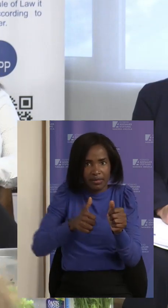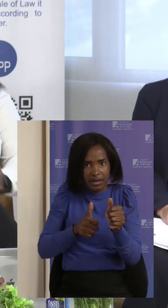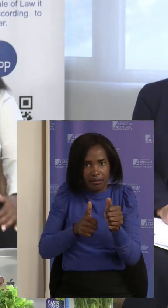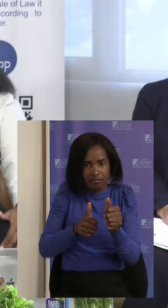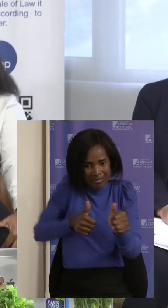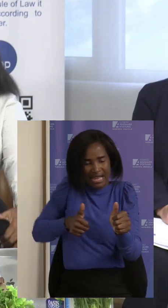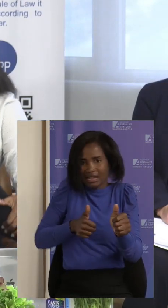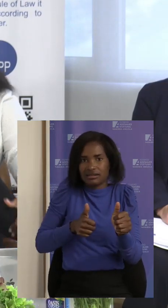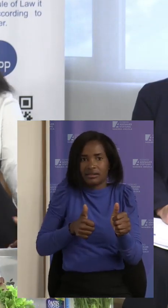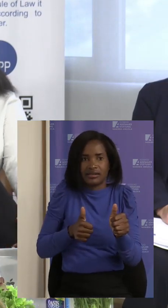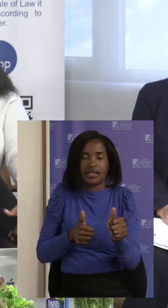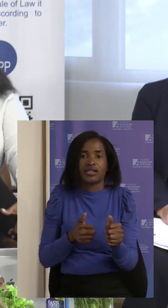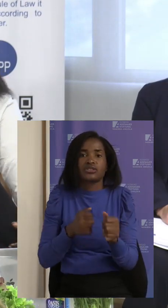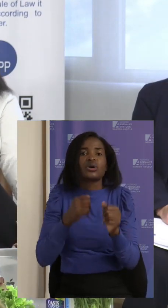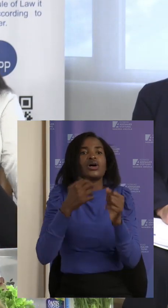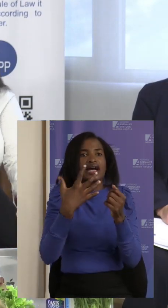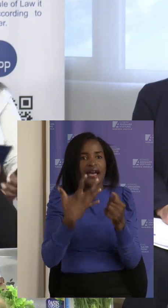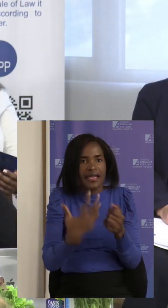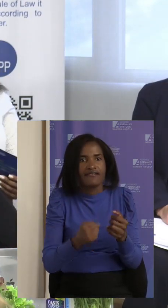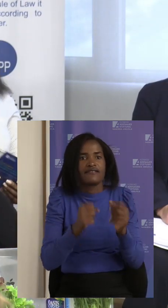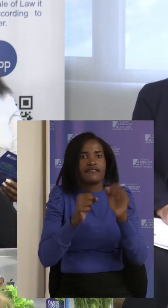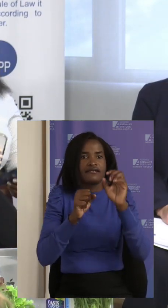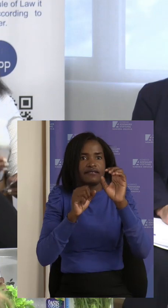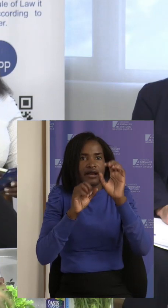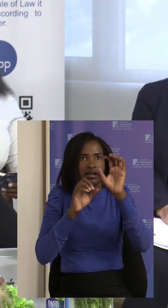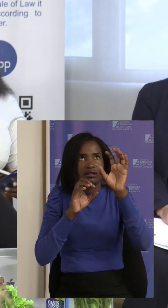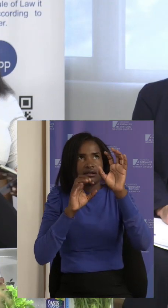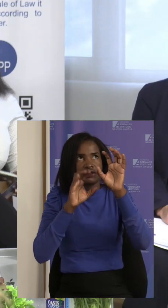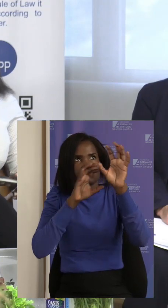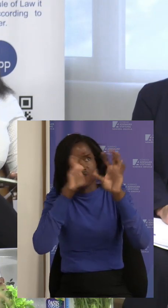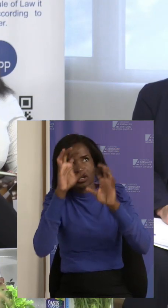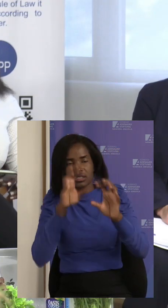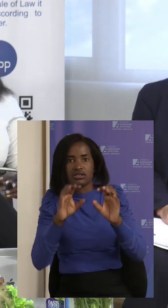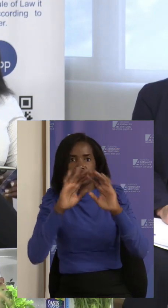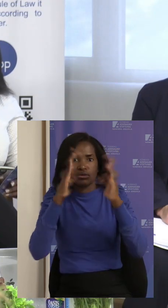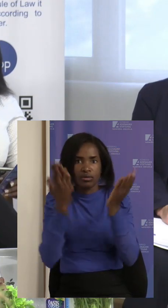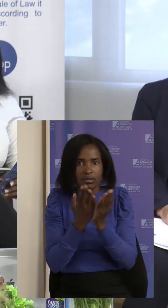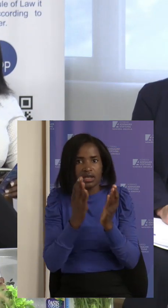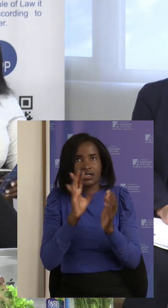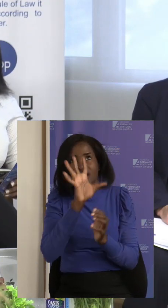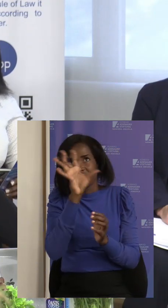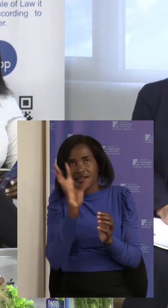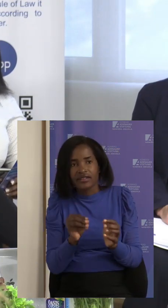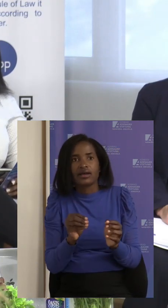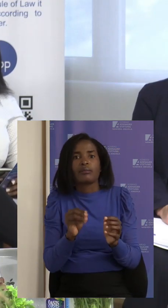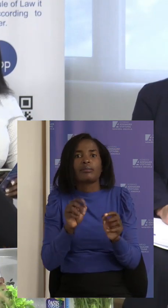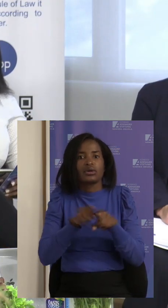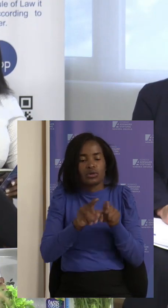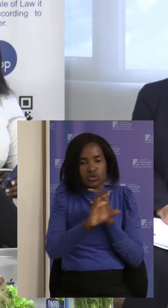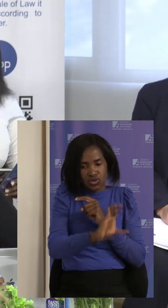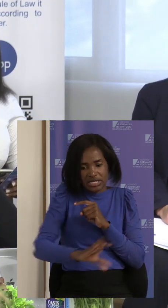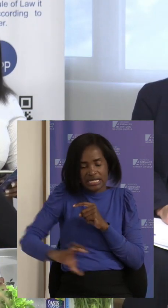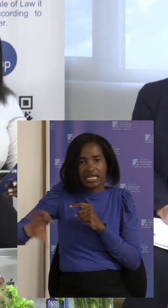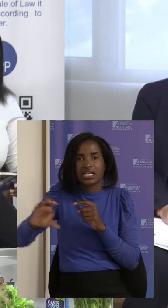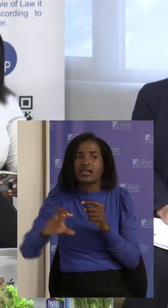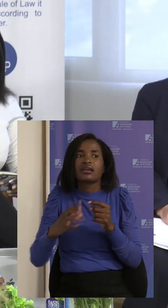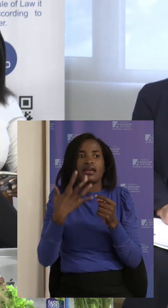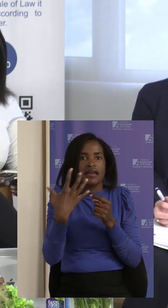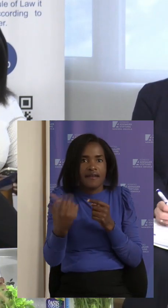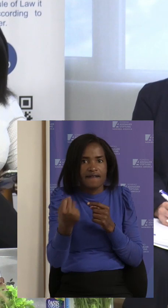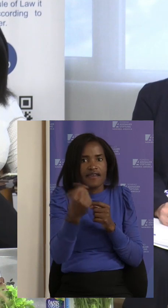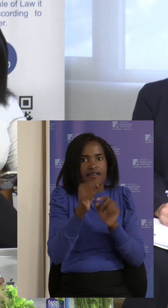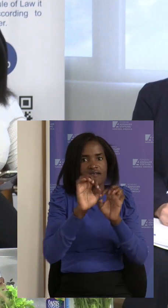formal structures in place globally, continentally, but also in the region, in the SADC region. We have